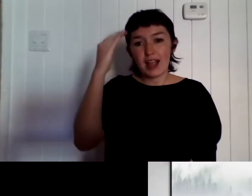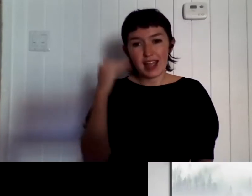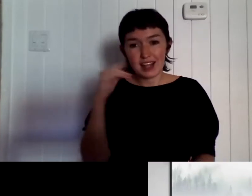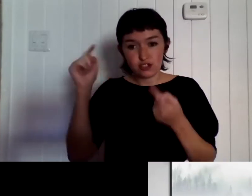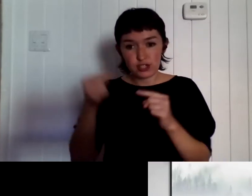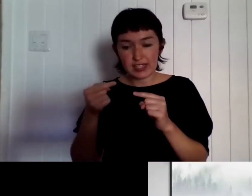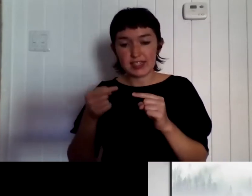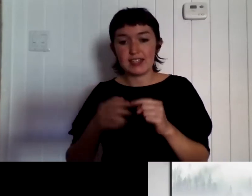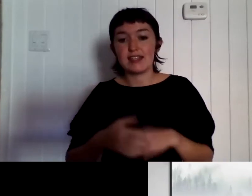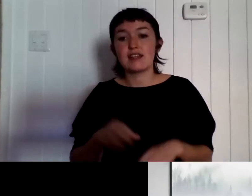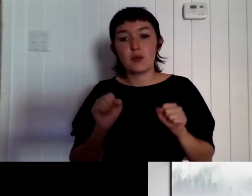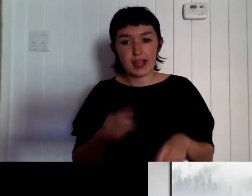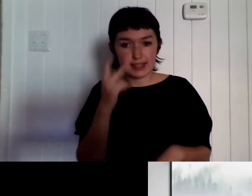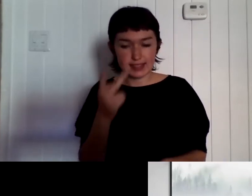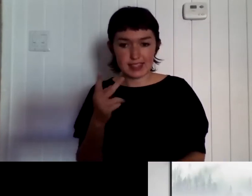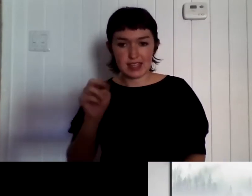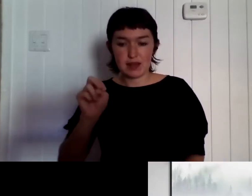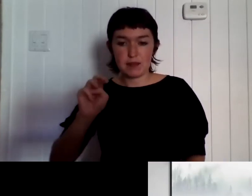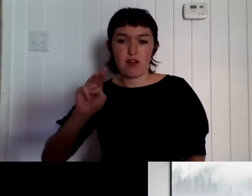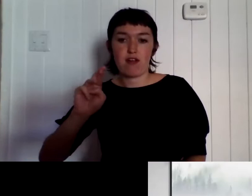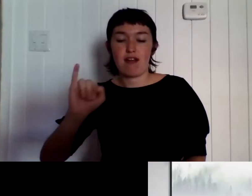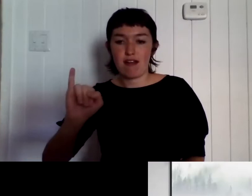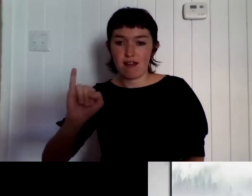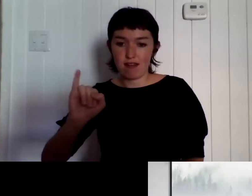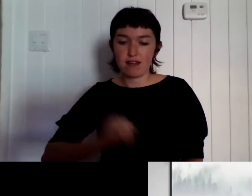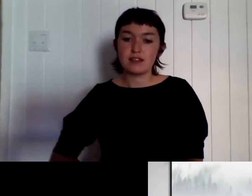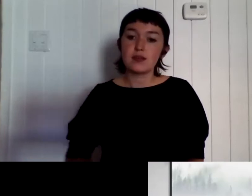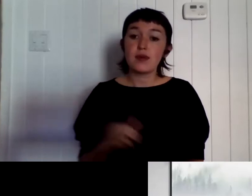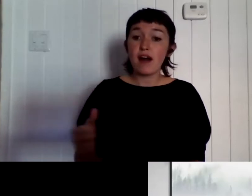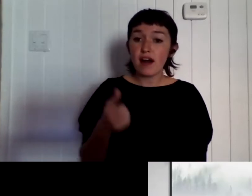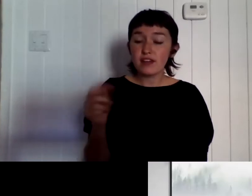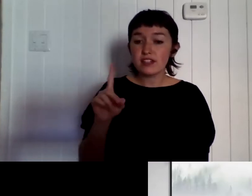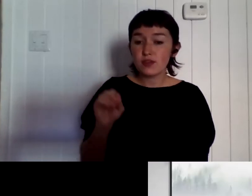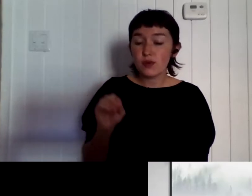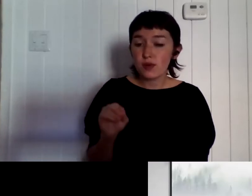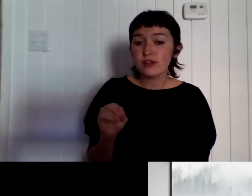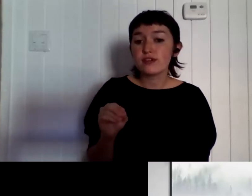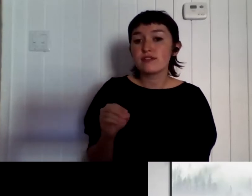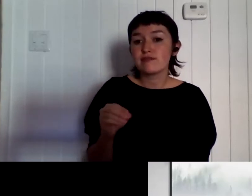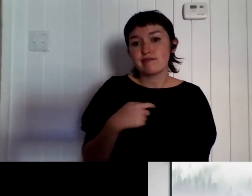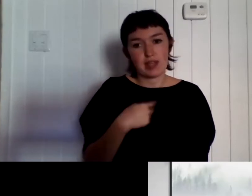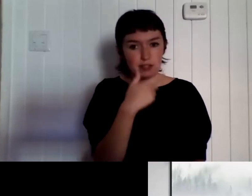for example. But when it comes to some other disorders, so one area of interest of mine